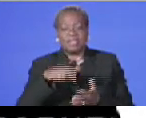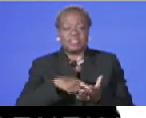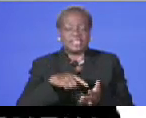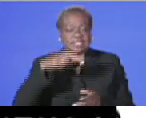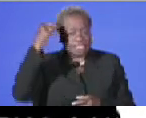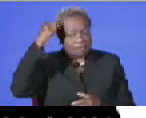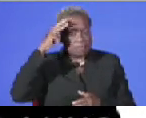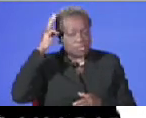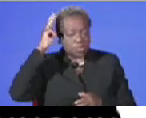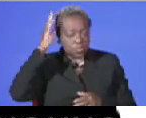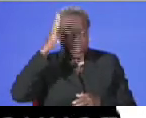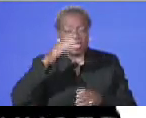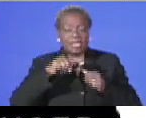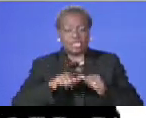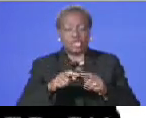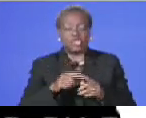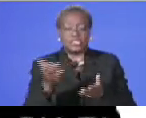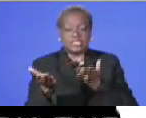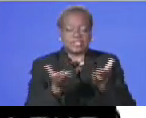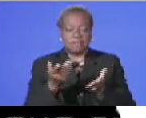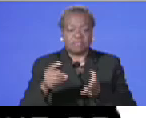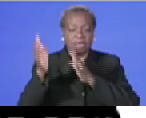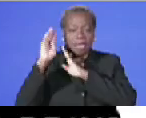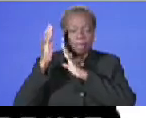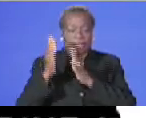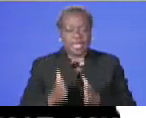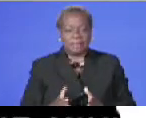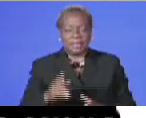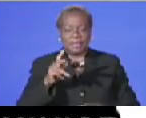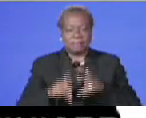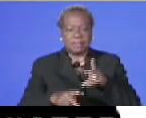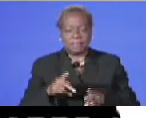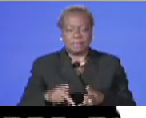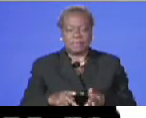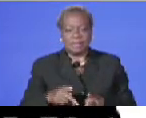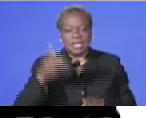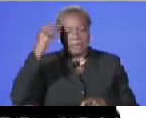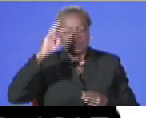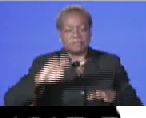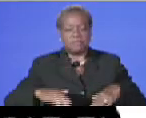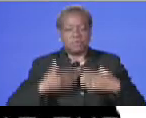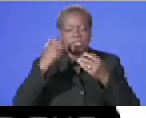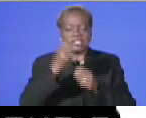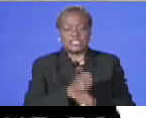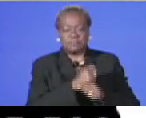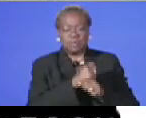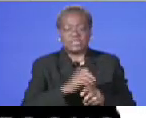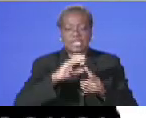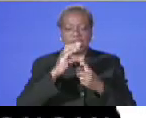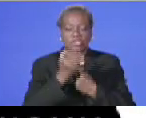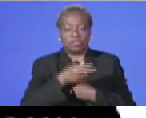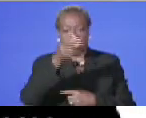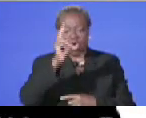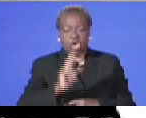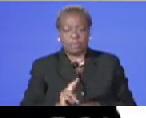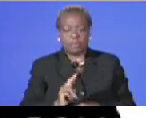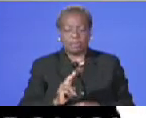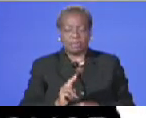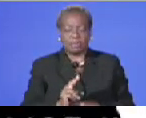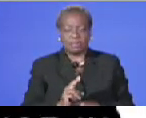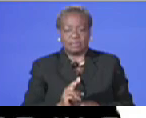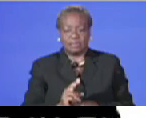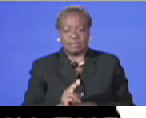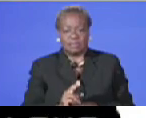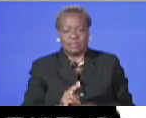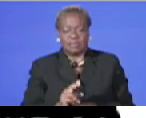to serve the Bahamian people. Minister of Youth, Sports and Culture, the Honorable Lanisha Roll, while off camera, clutched her